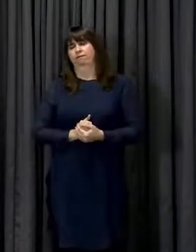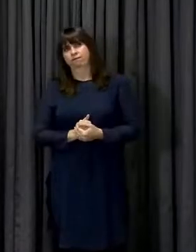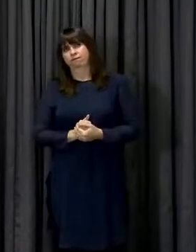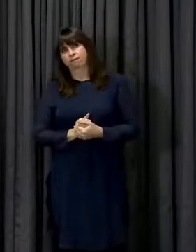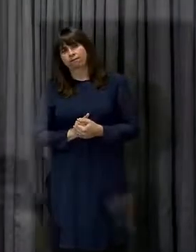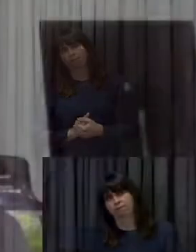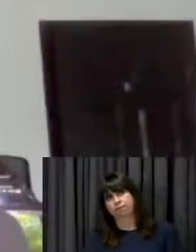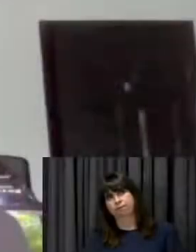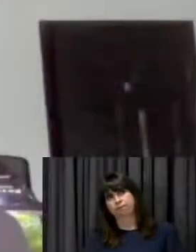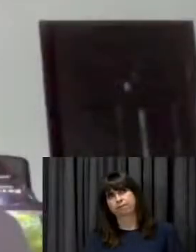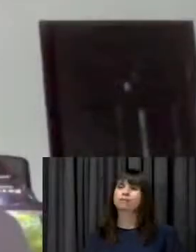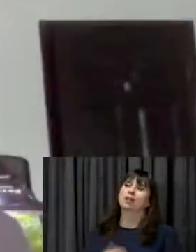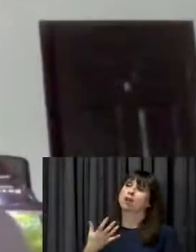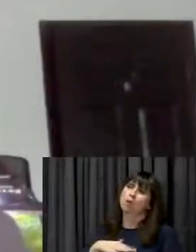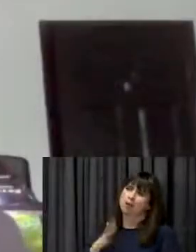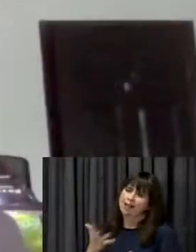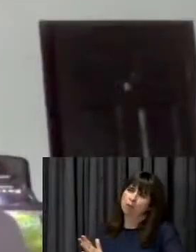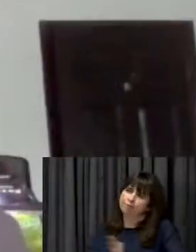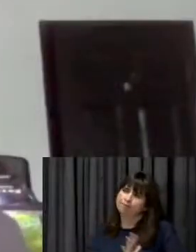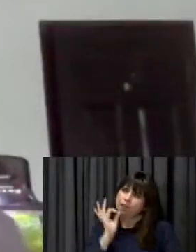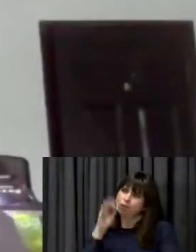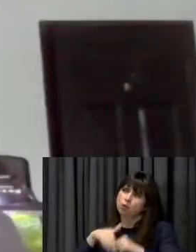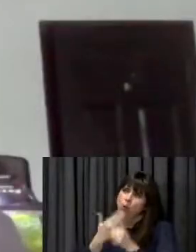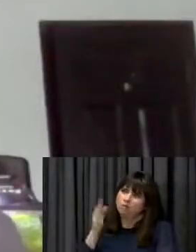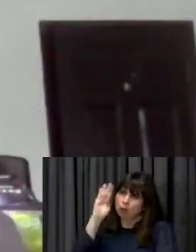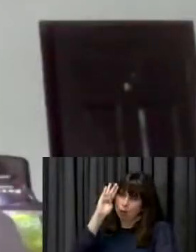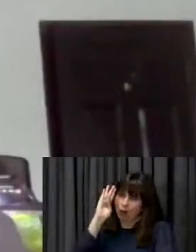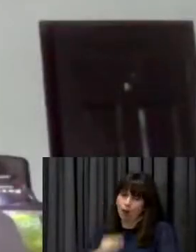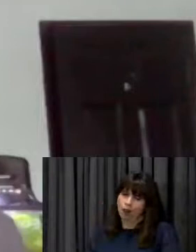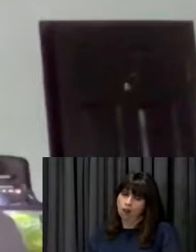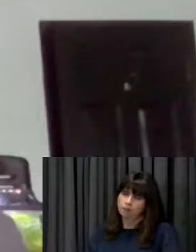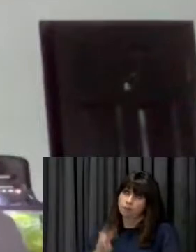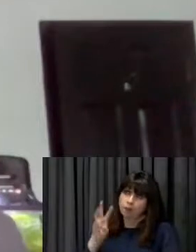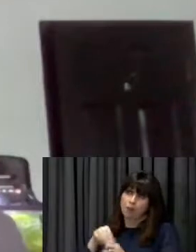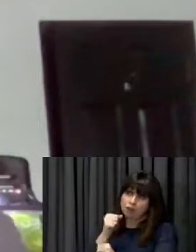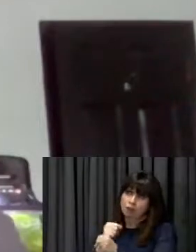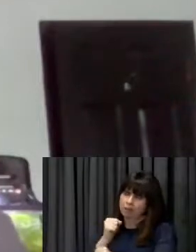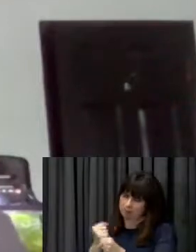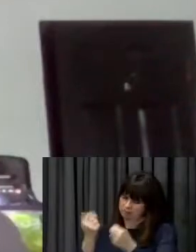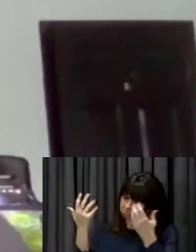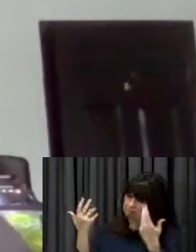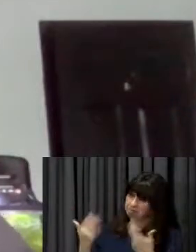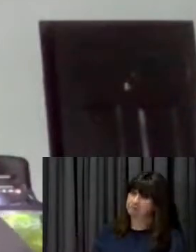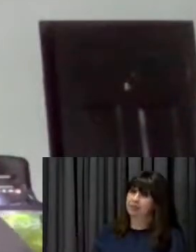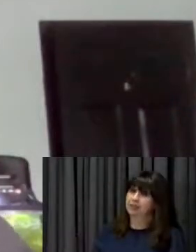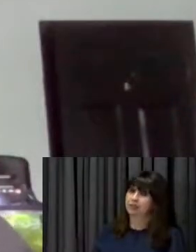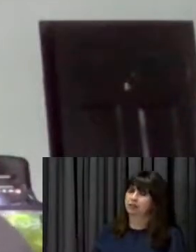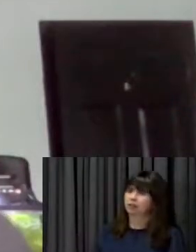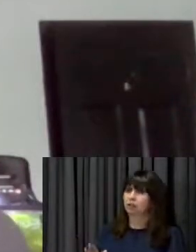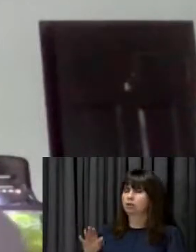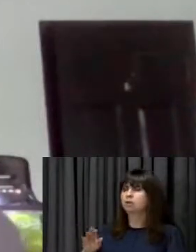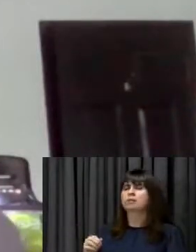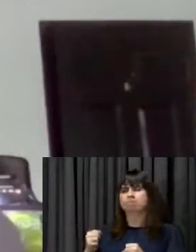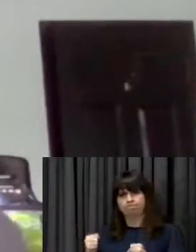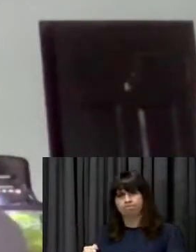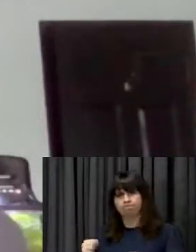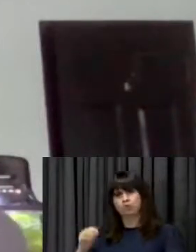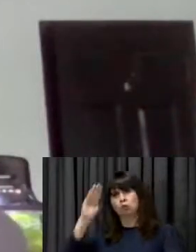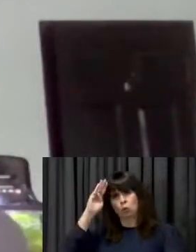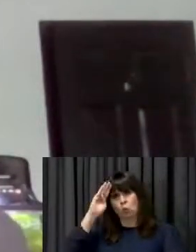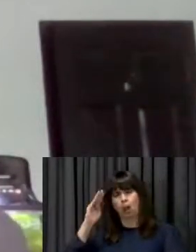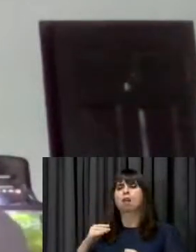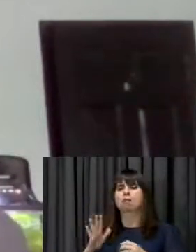Thank you. I'll move on to schools, if I may. So far, the Welsh Government has consistently been on the side of keeping schools open until the end of